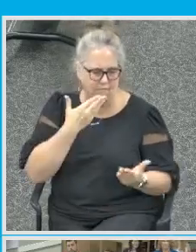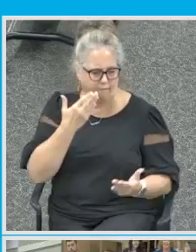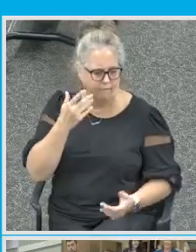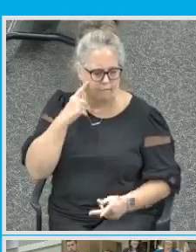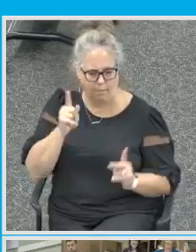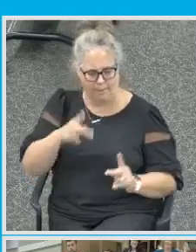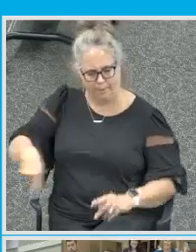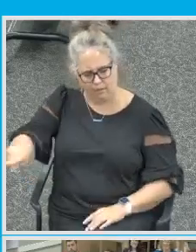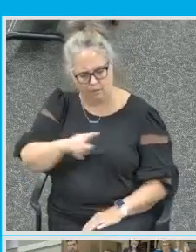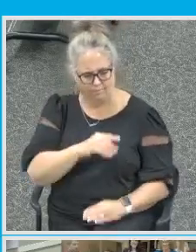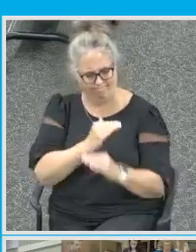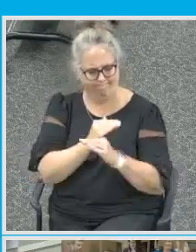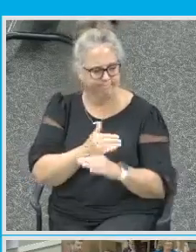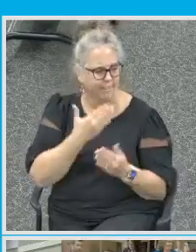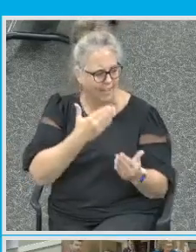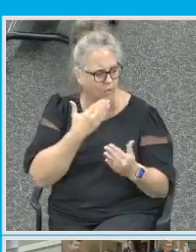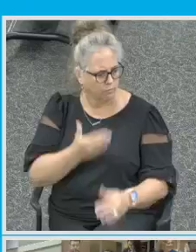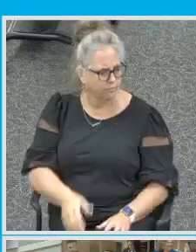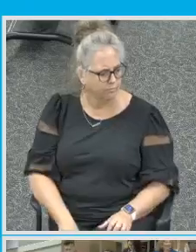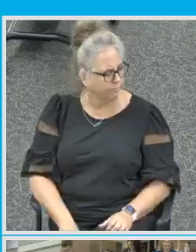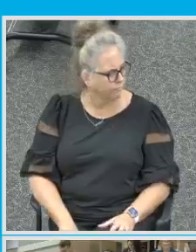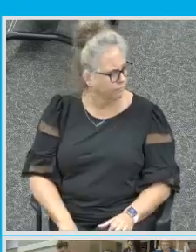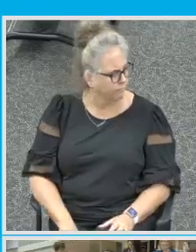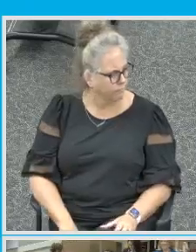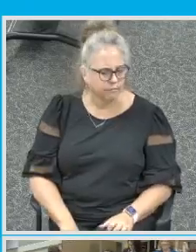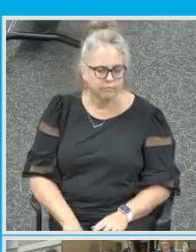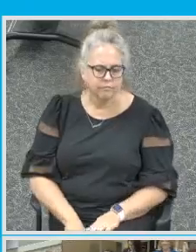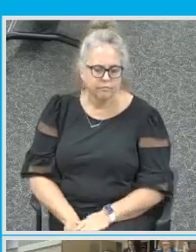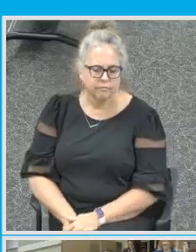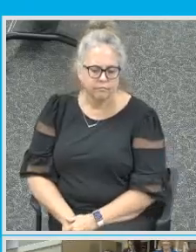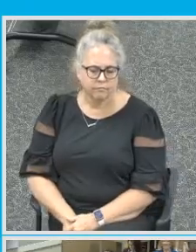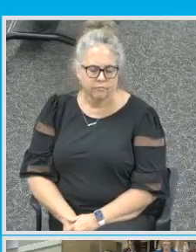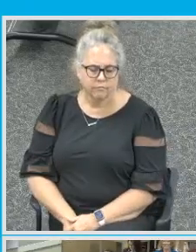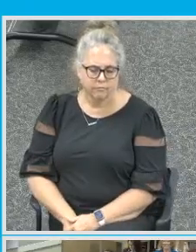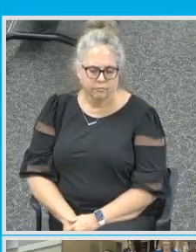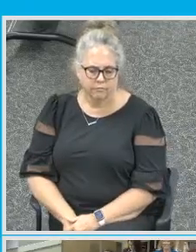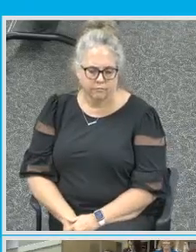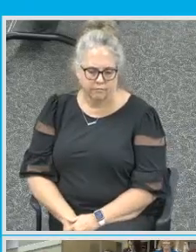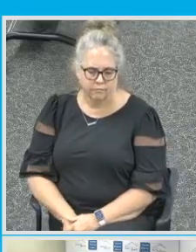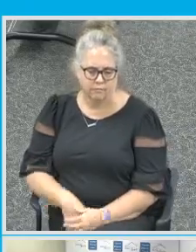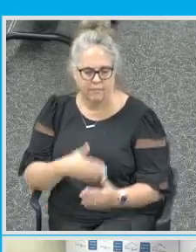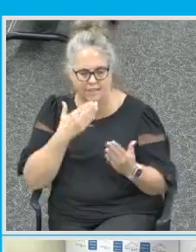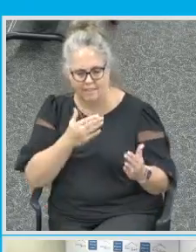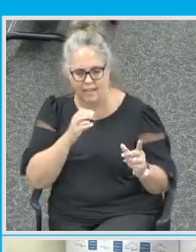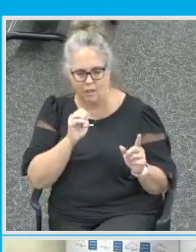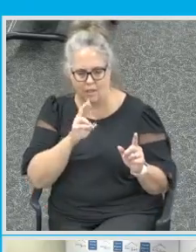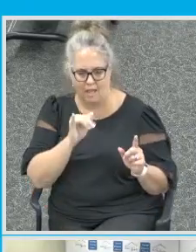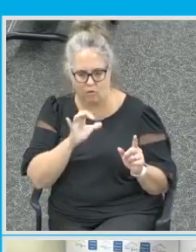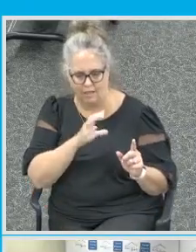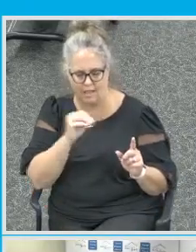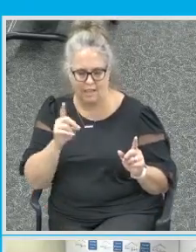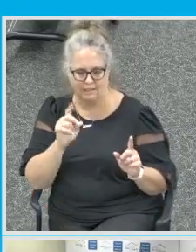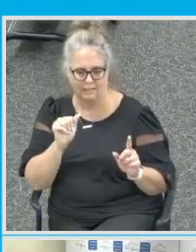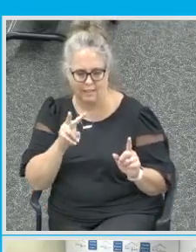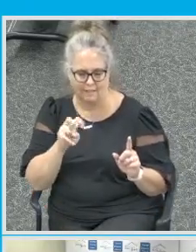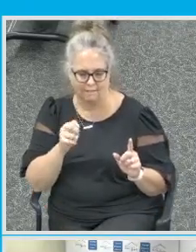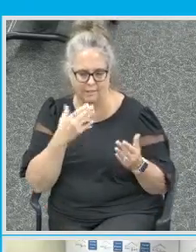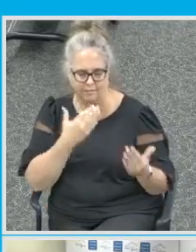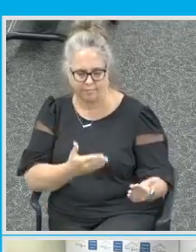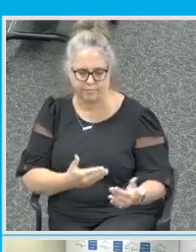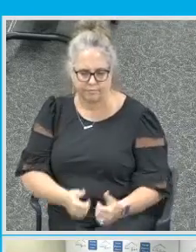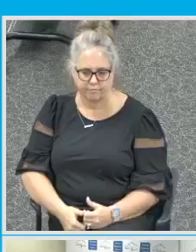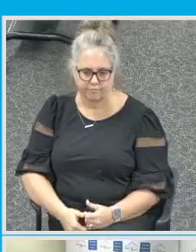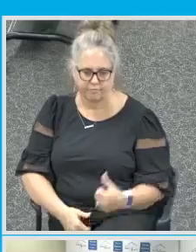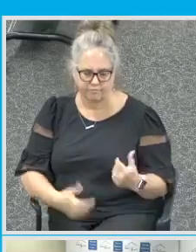Thank you, Eric, and thank you, David, also. I mean, it's, heavy work. And of